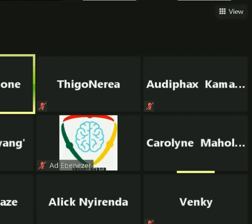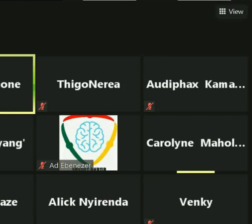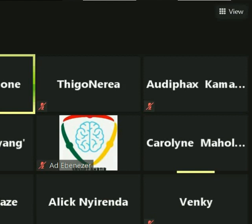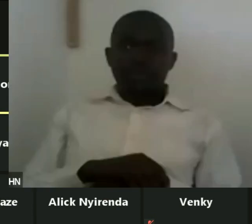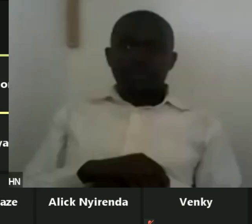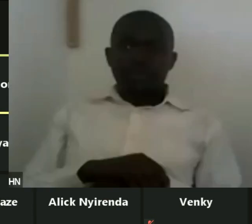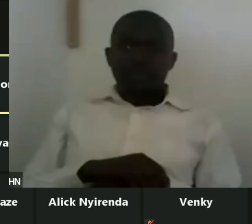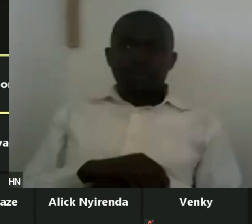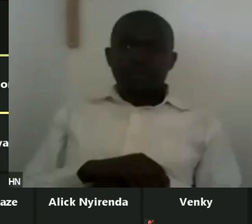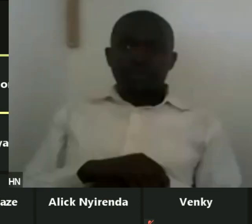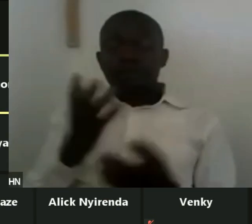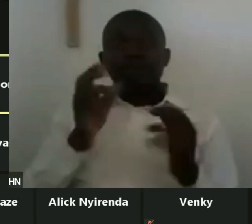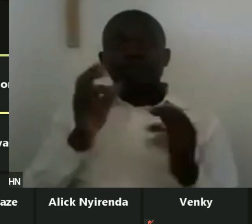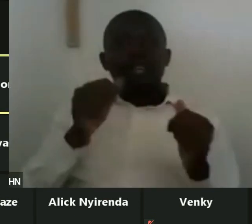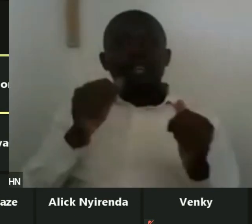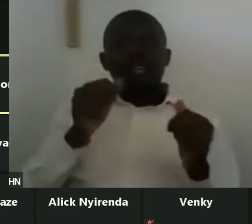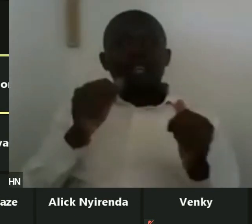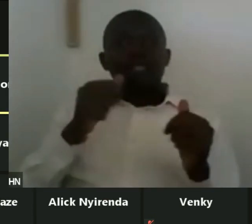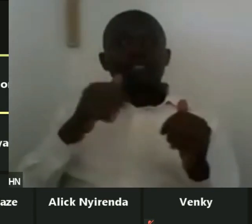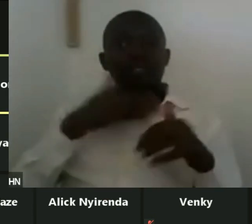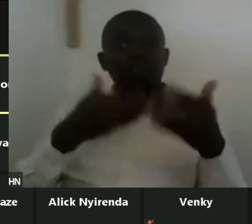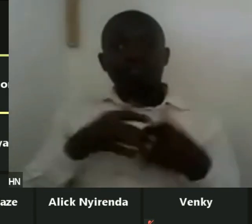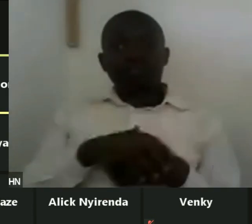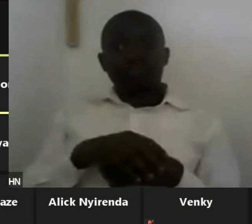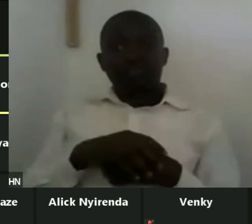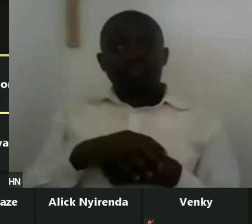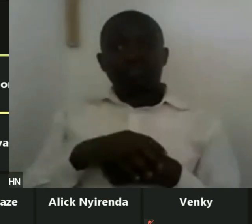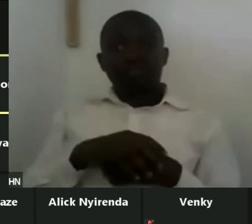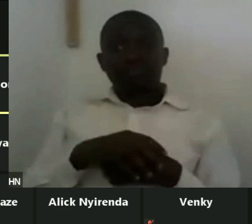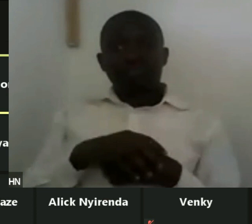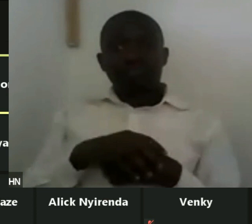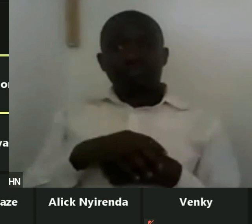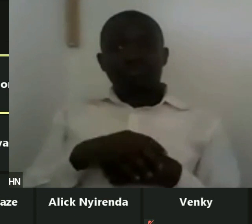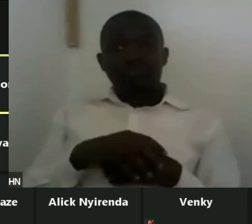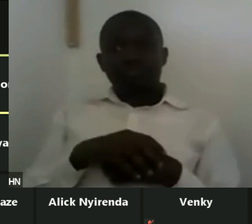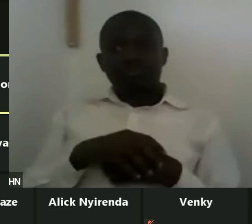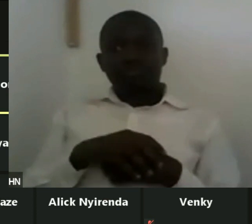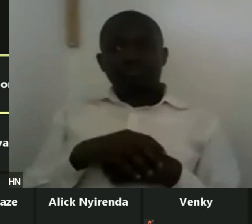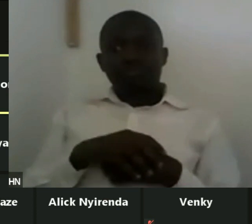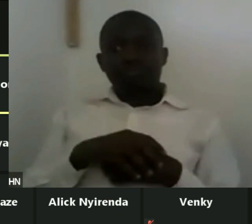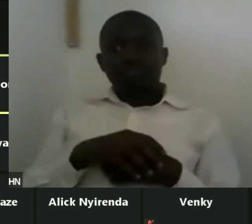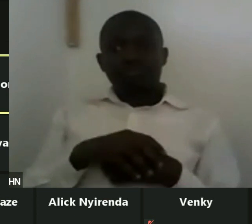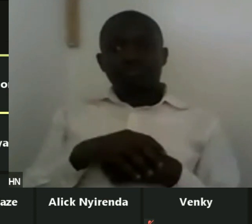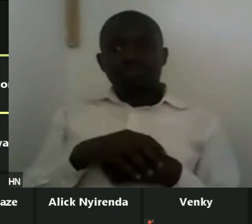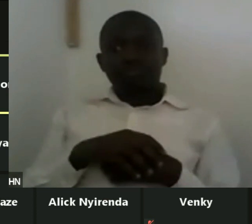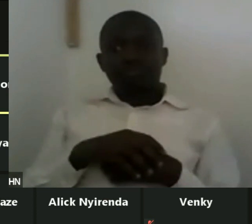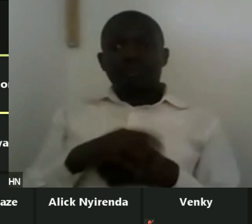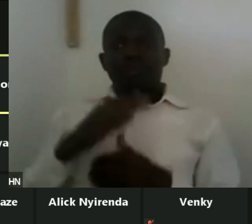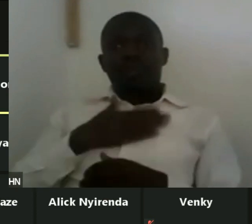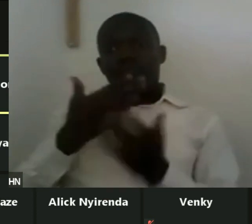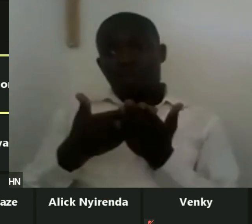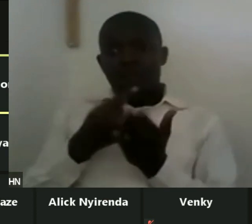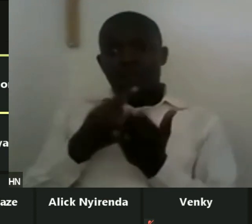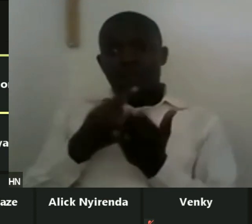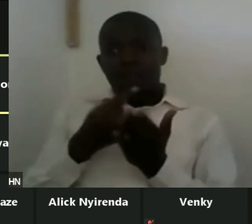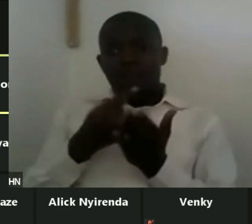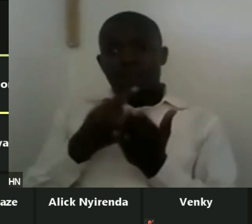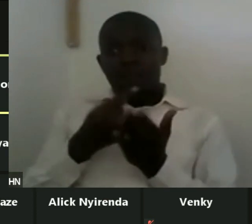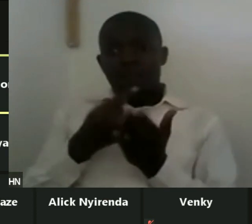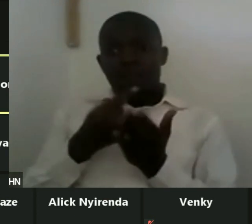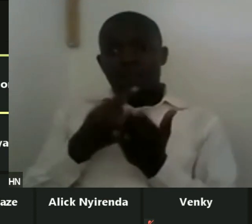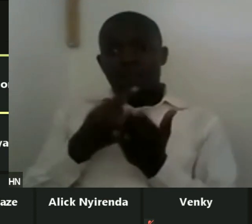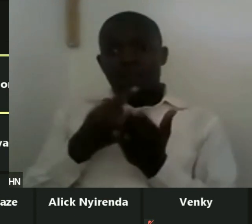Yeah. My suggestion in point number 5. Yes. I can add, in addition to children and women and